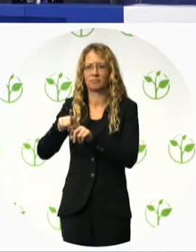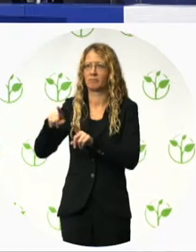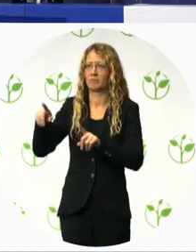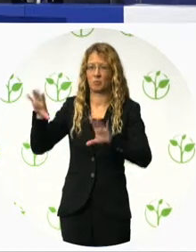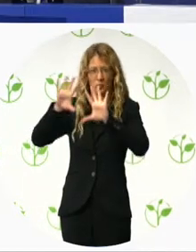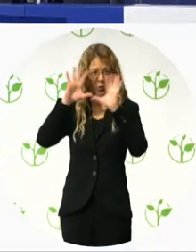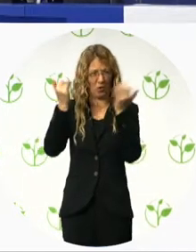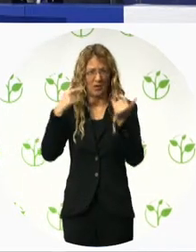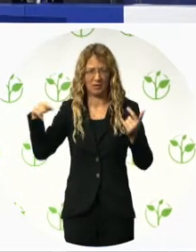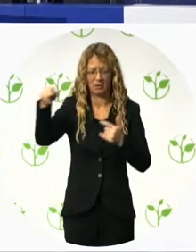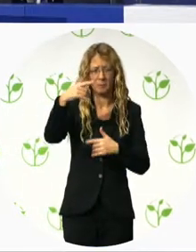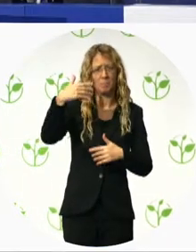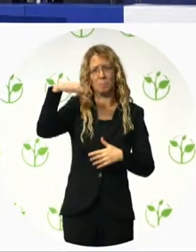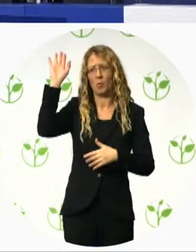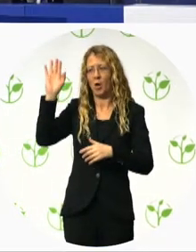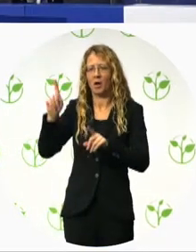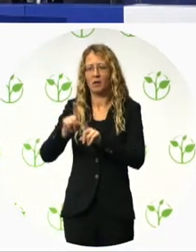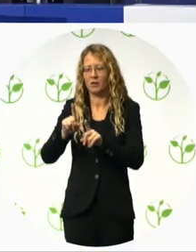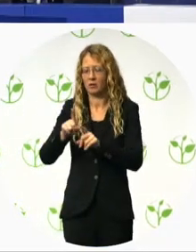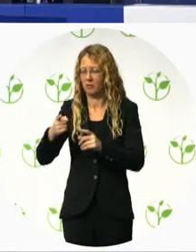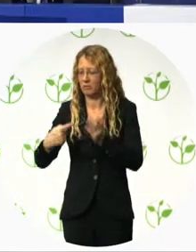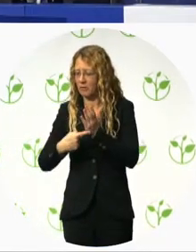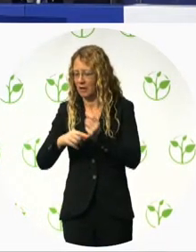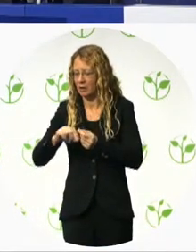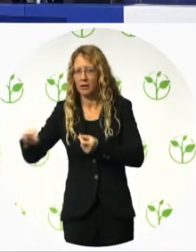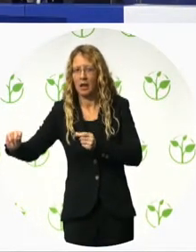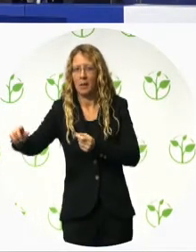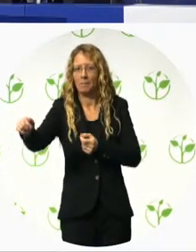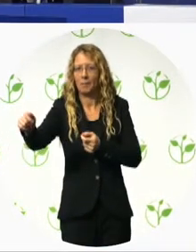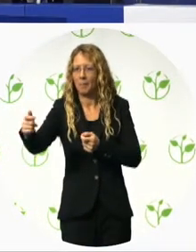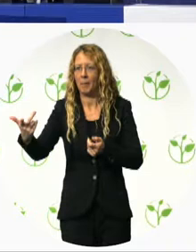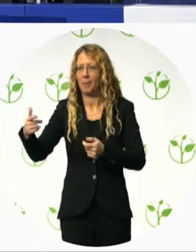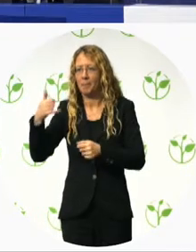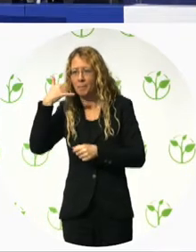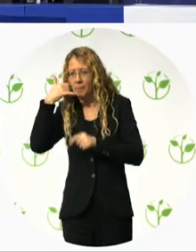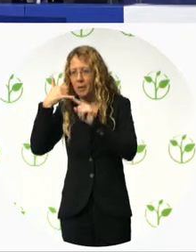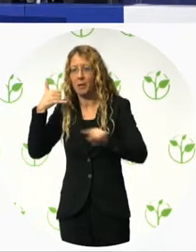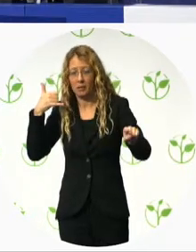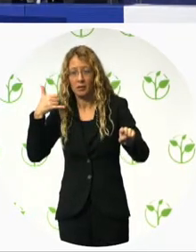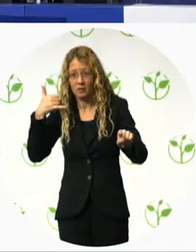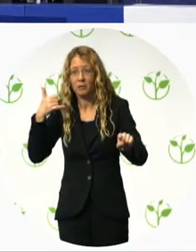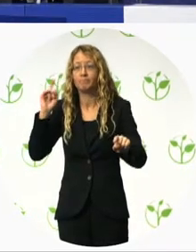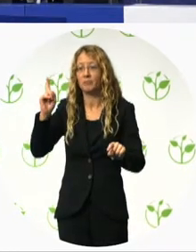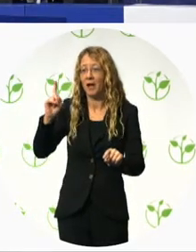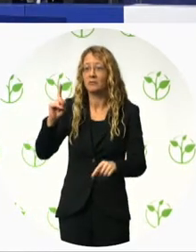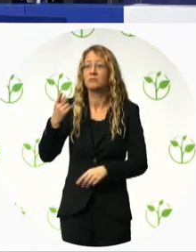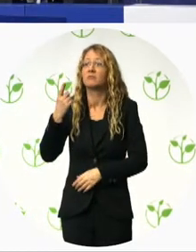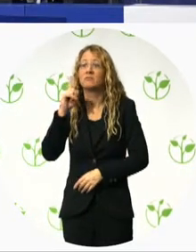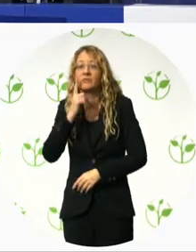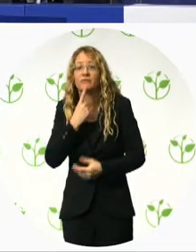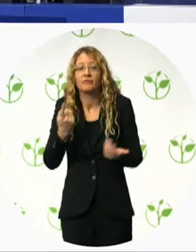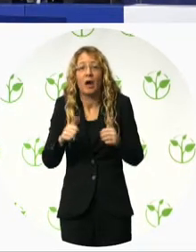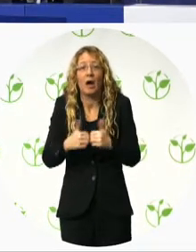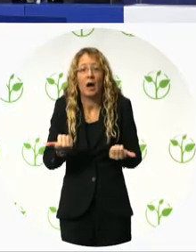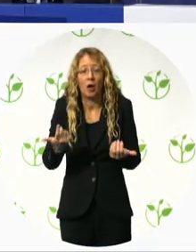to overcome. So an example is the touch screen is became a great obstacle for blind